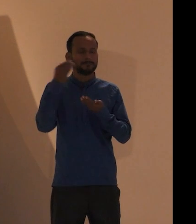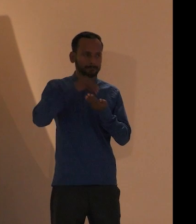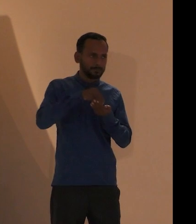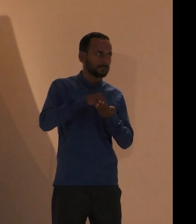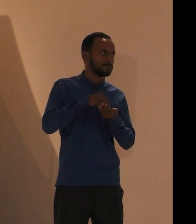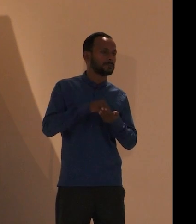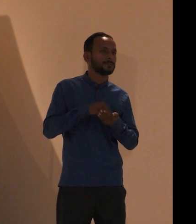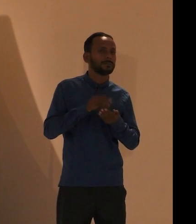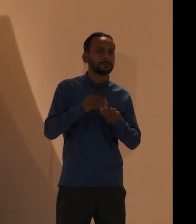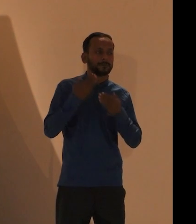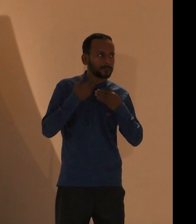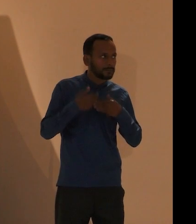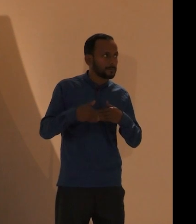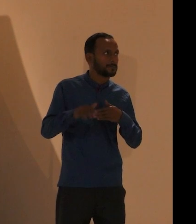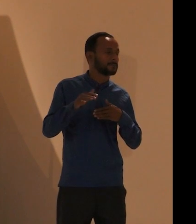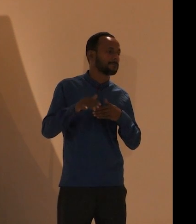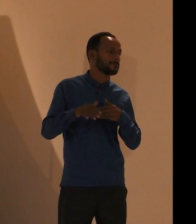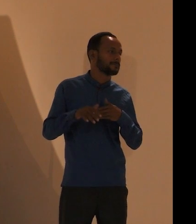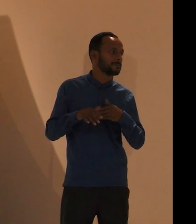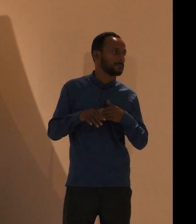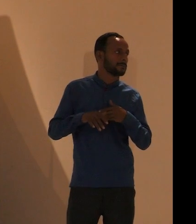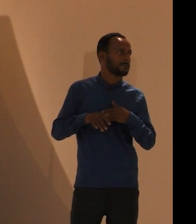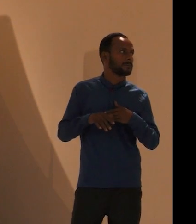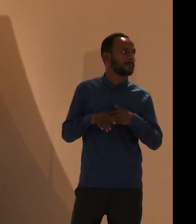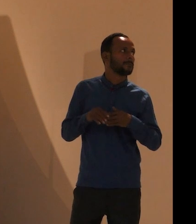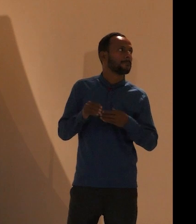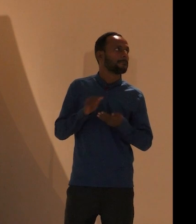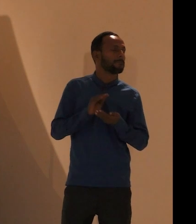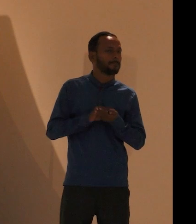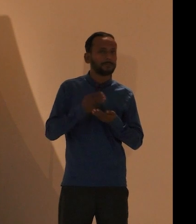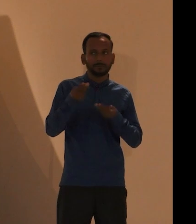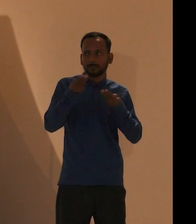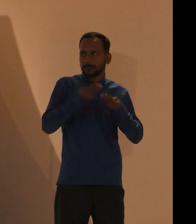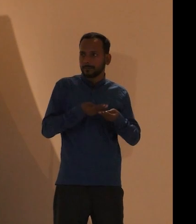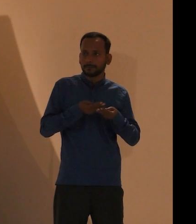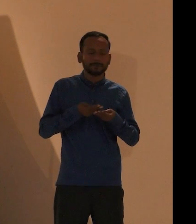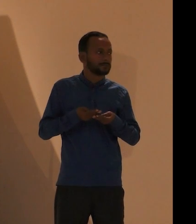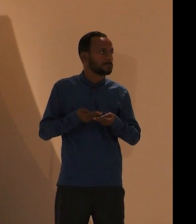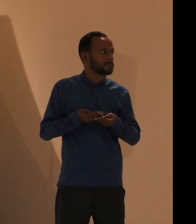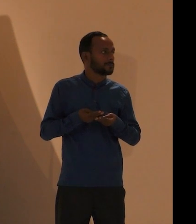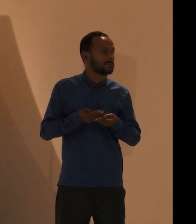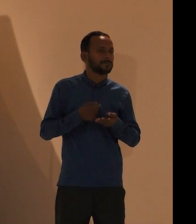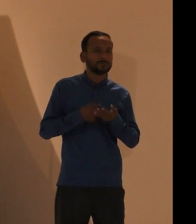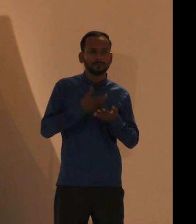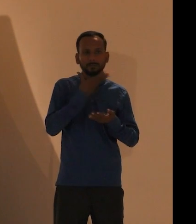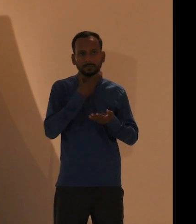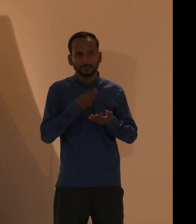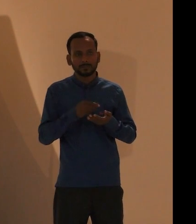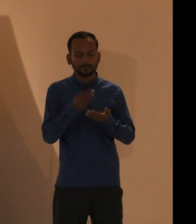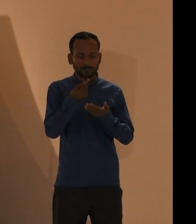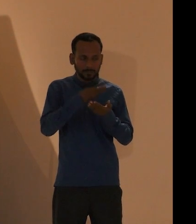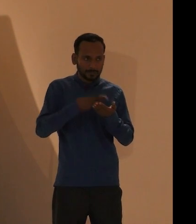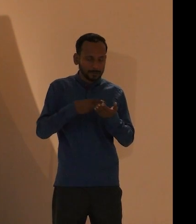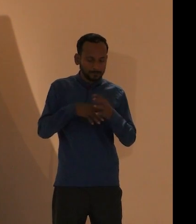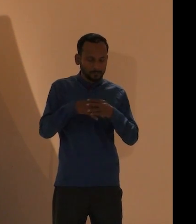are leading to publications. We have opened up this is Rabindranath Tagore's handwriting.